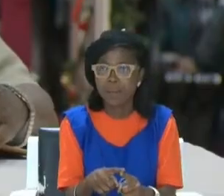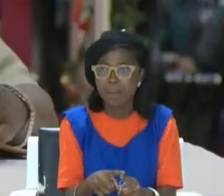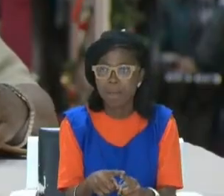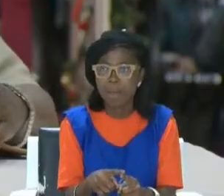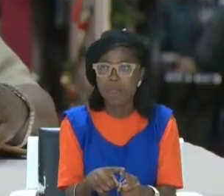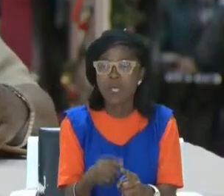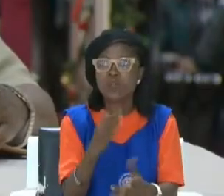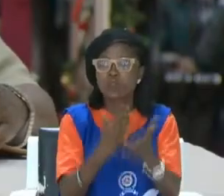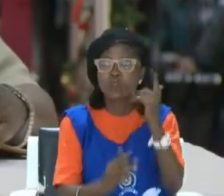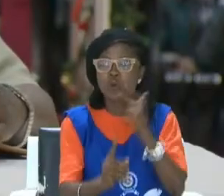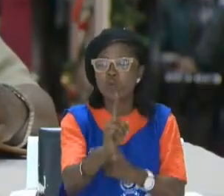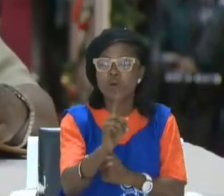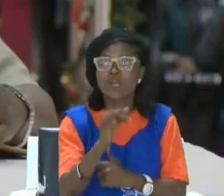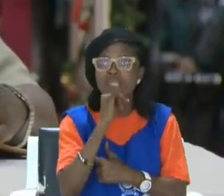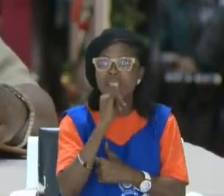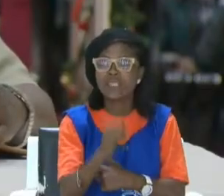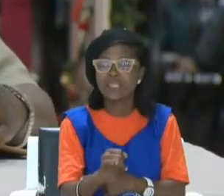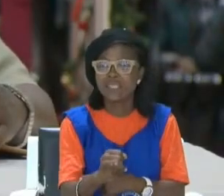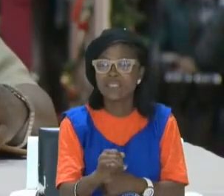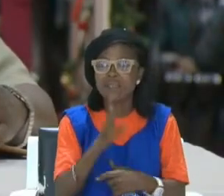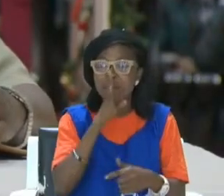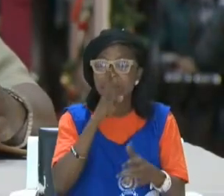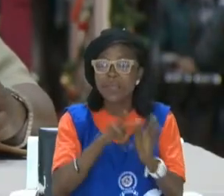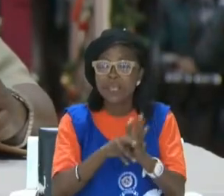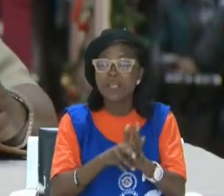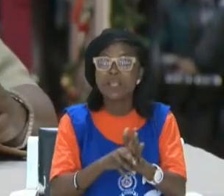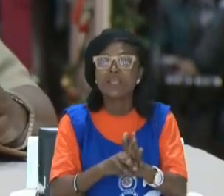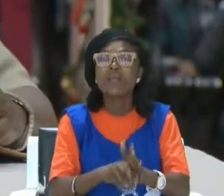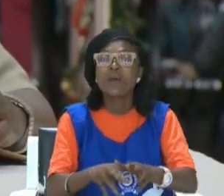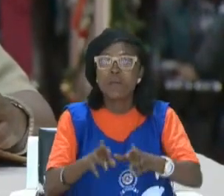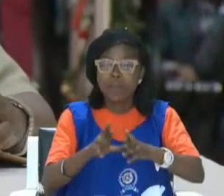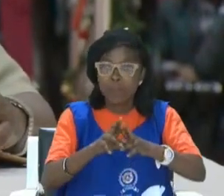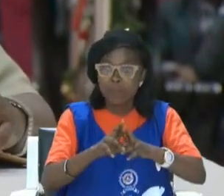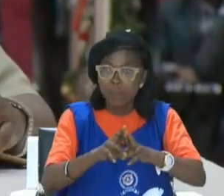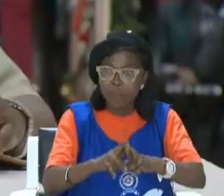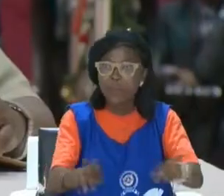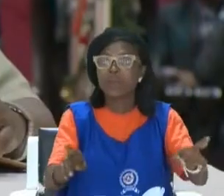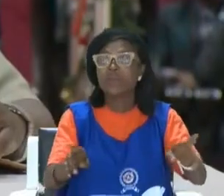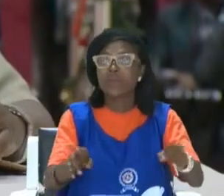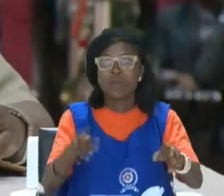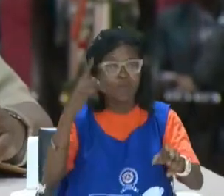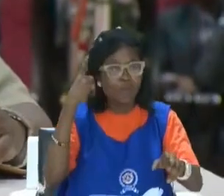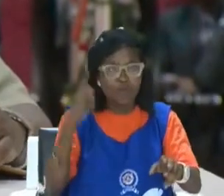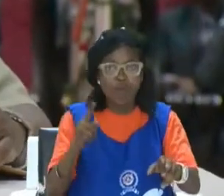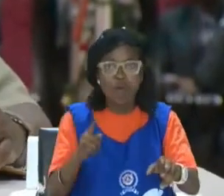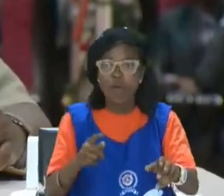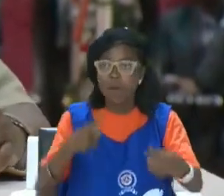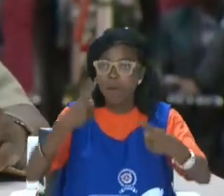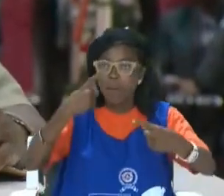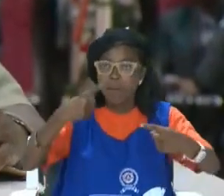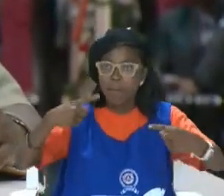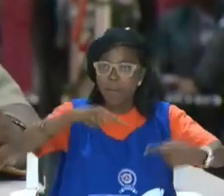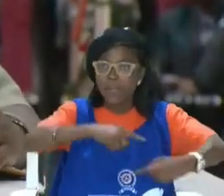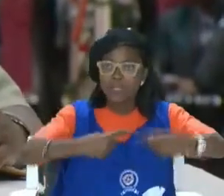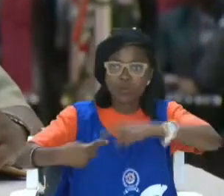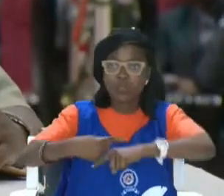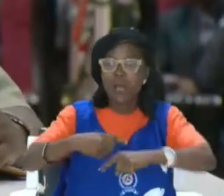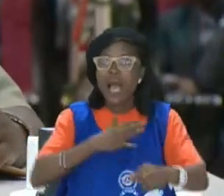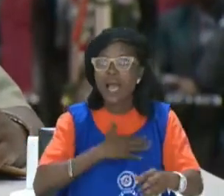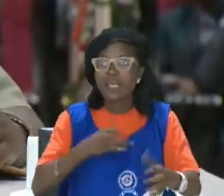when someone is being prepared for execution, and he could turn to